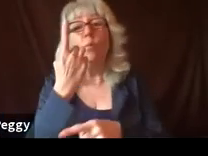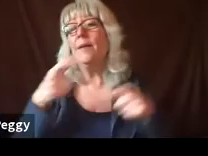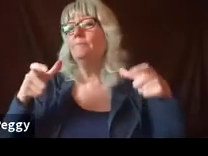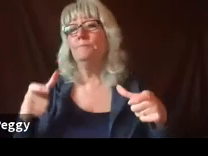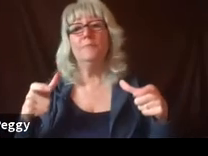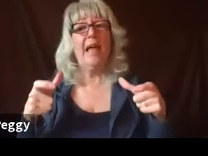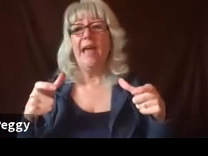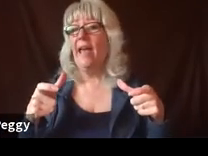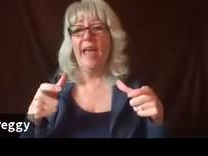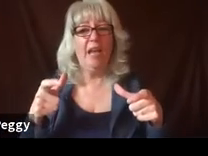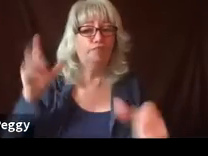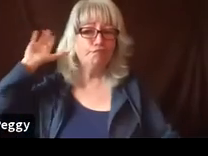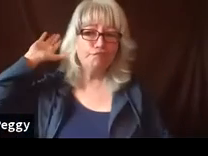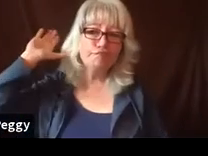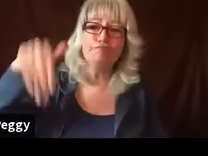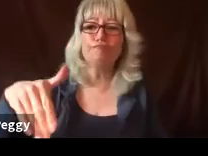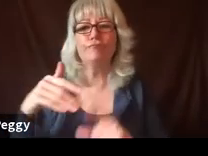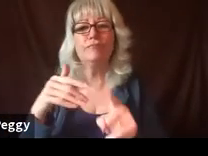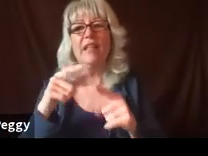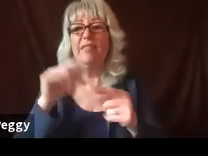just gets thicker and thicker. And